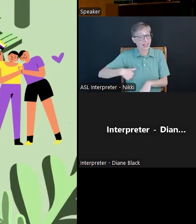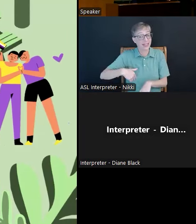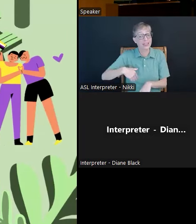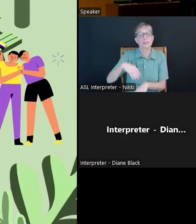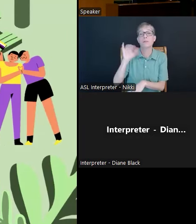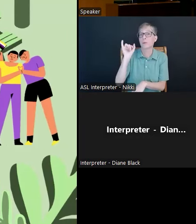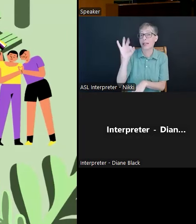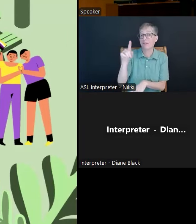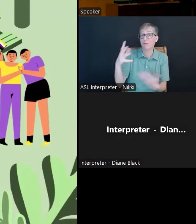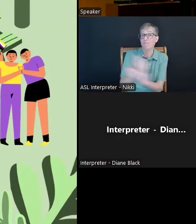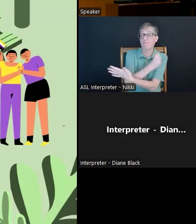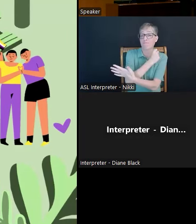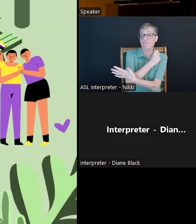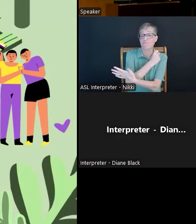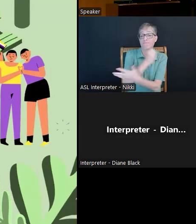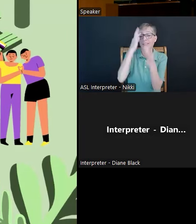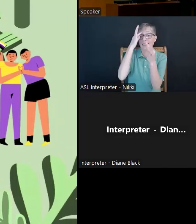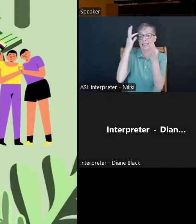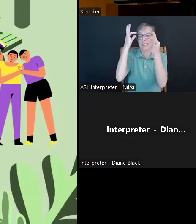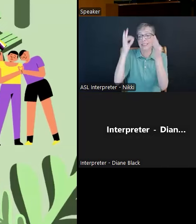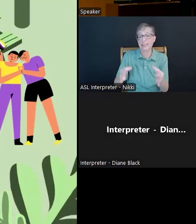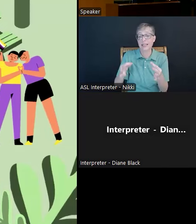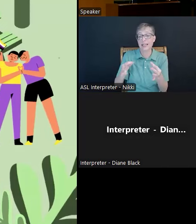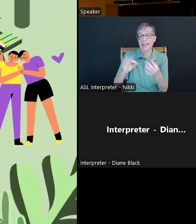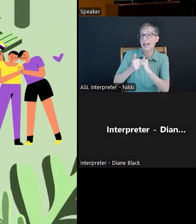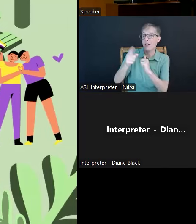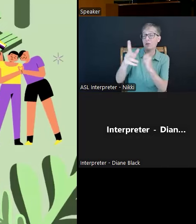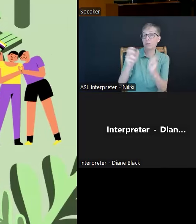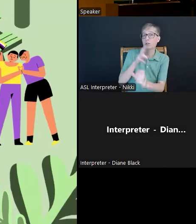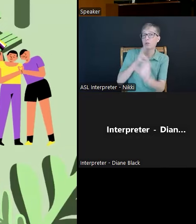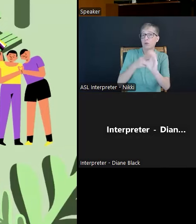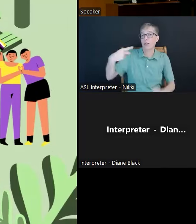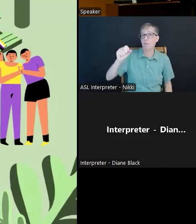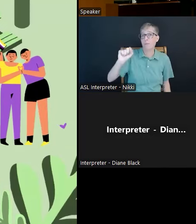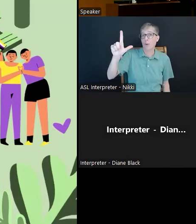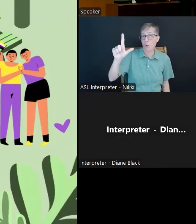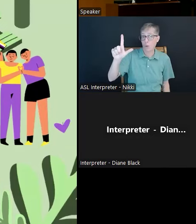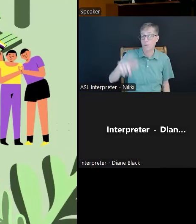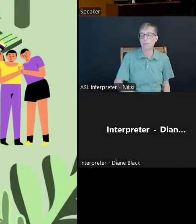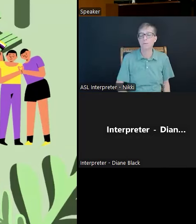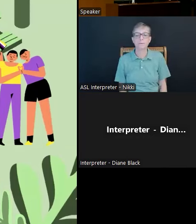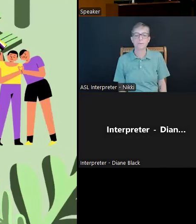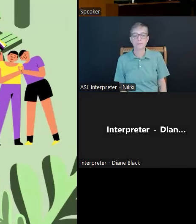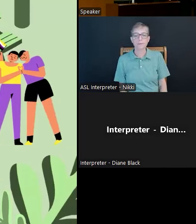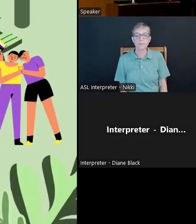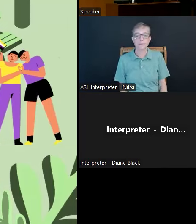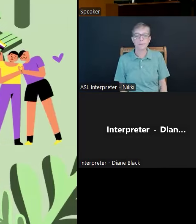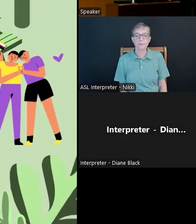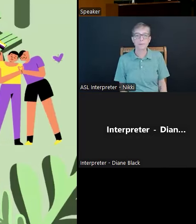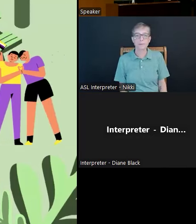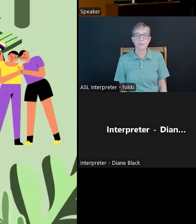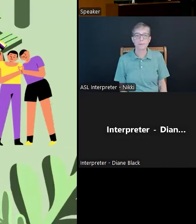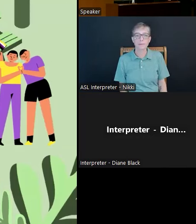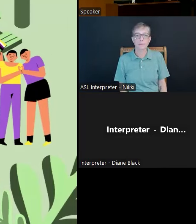of choose which way you'd like to join the poll. I think it would be super helpful, so I just wanted to, it'll show up too on